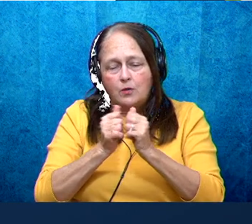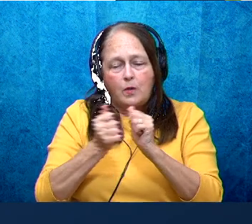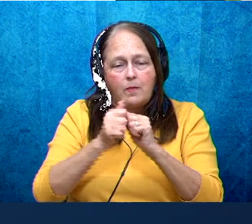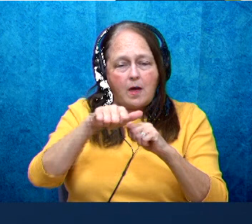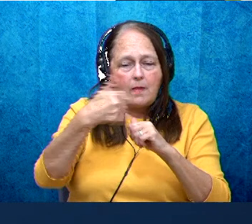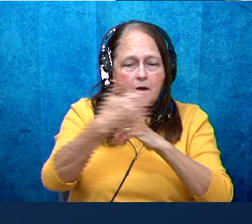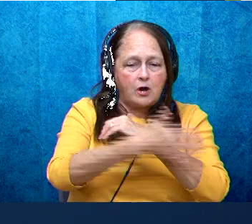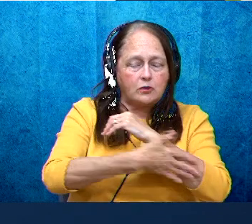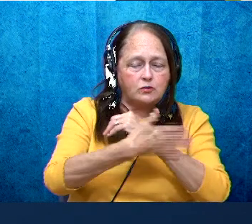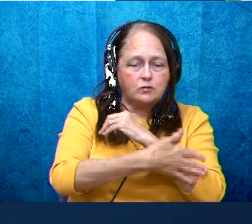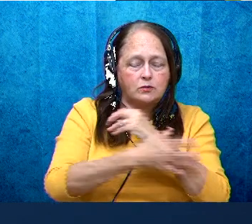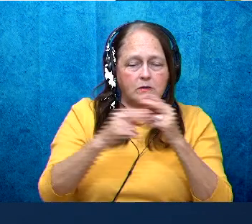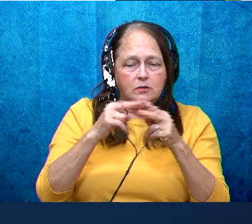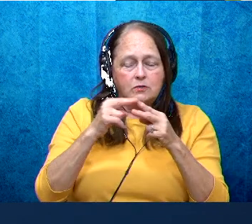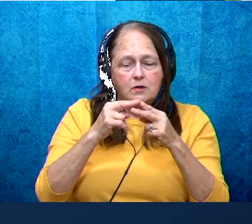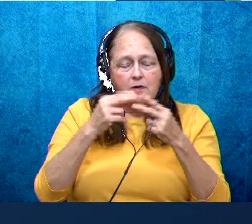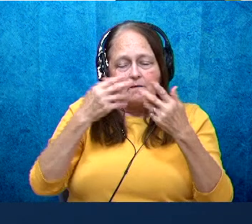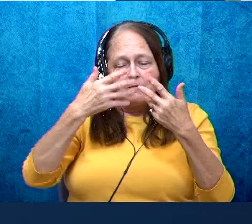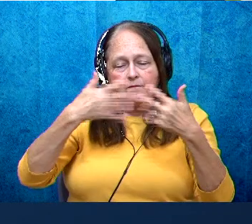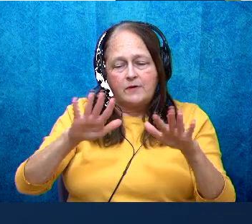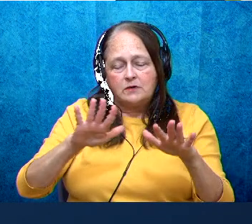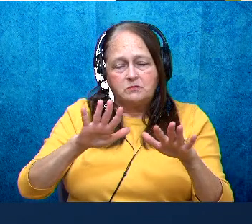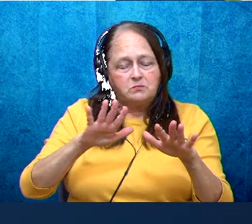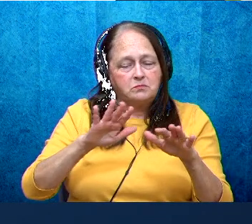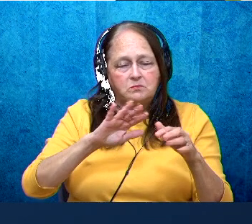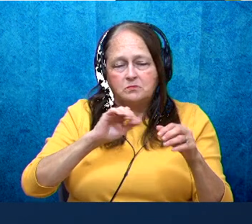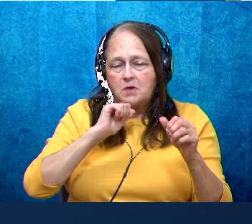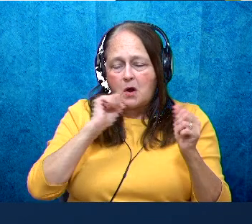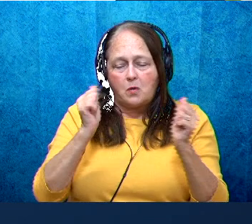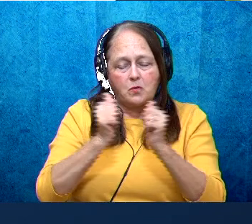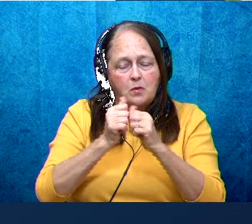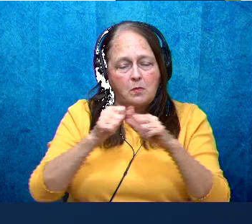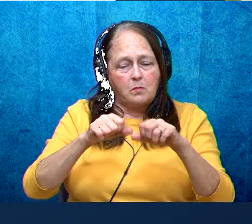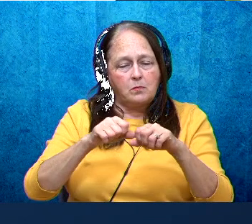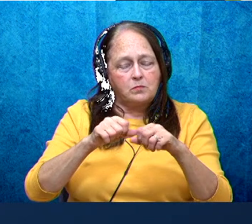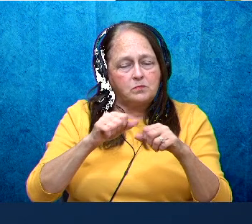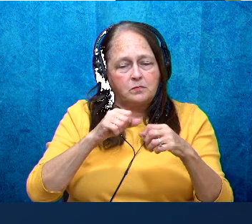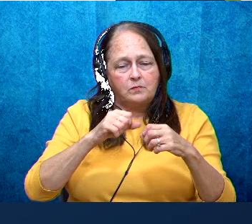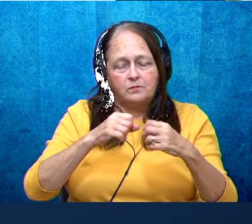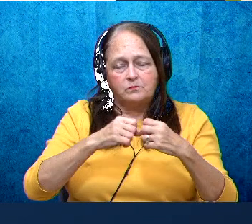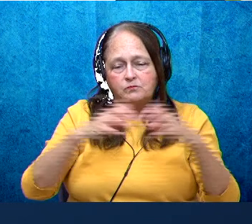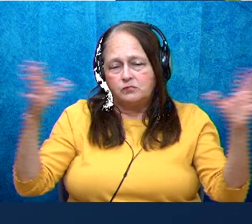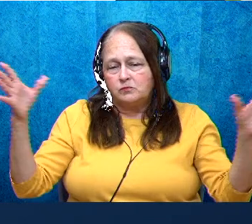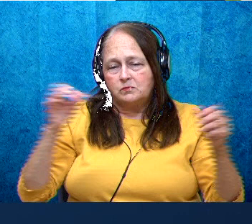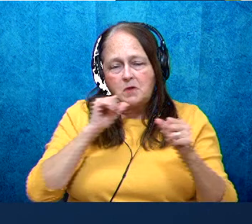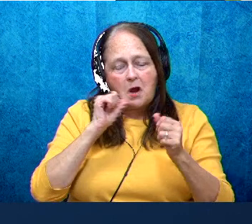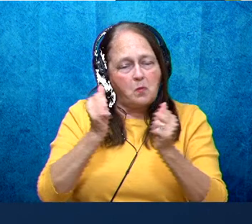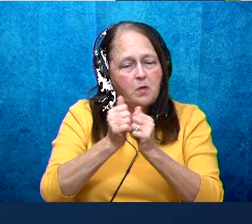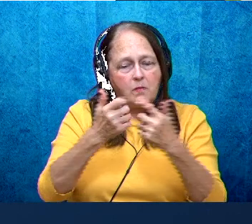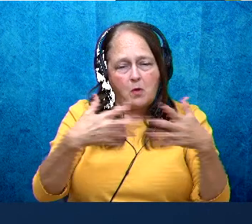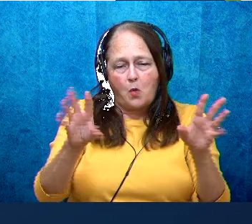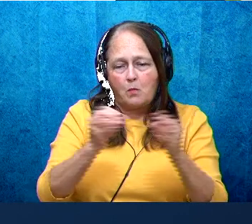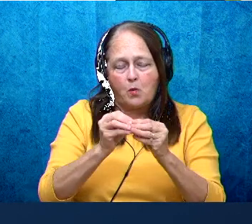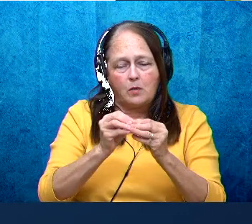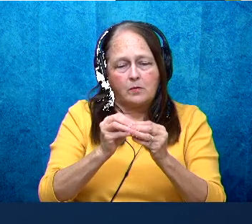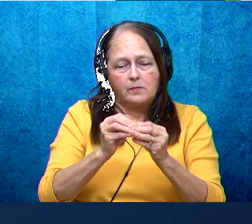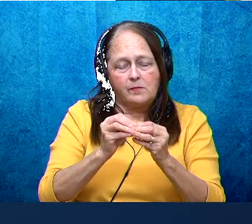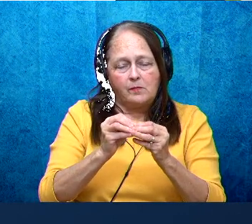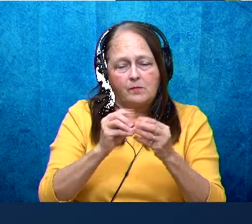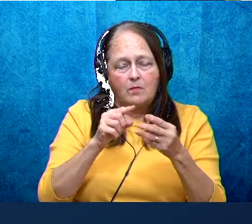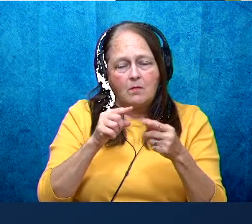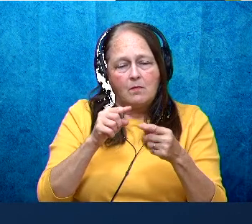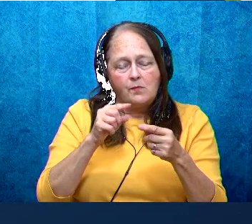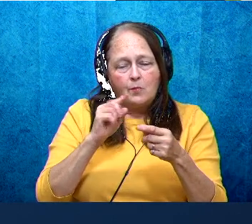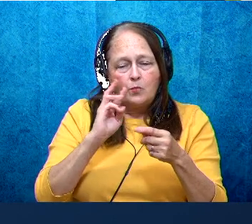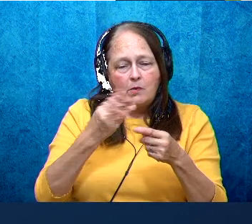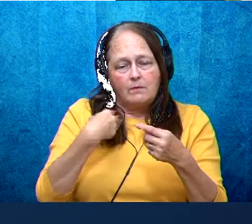countries? Does it mean vanished with no trace, broken apart, or figured out a problem? In this sense, we've